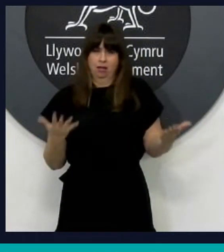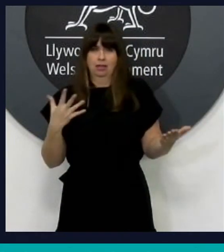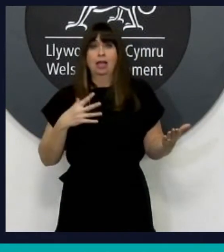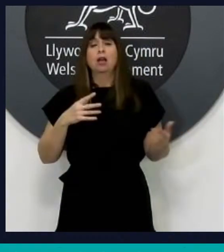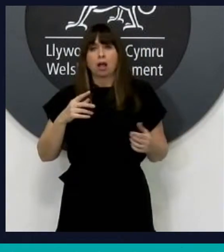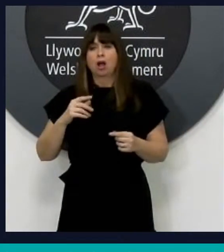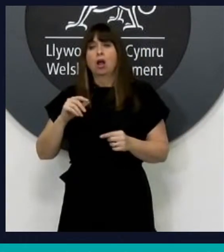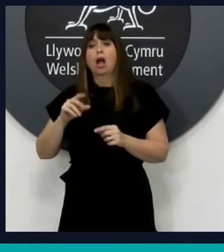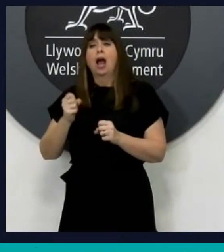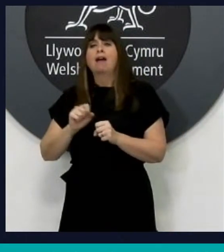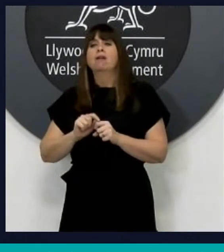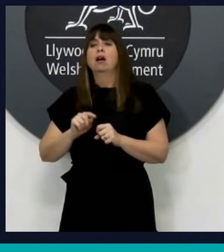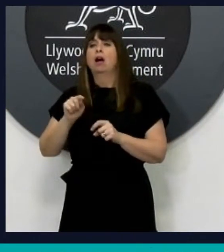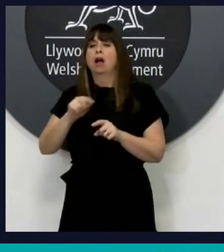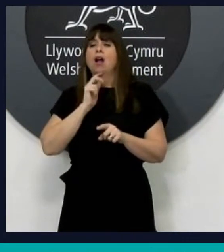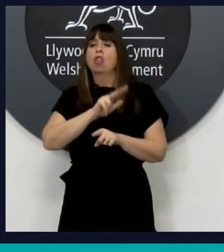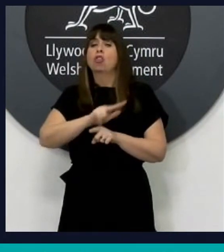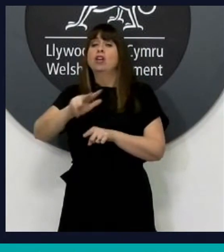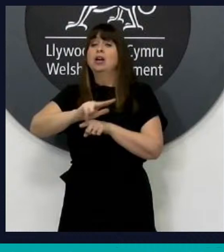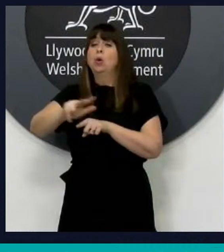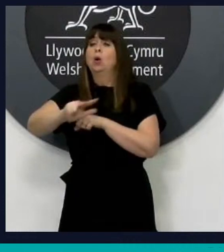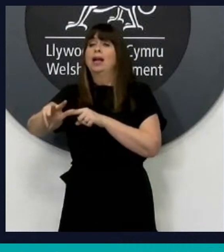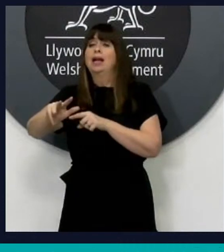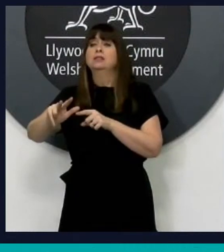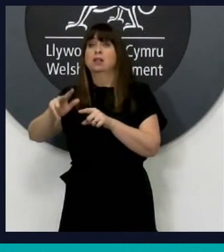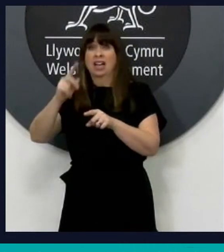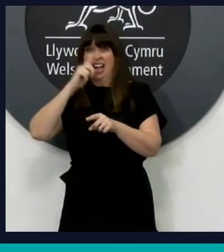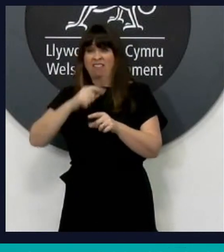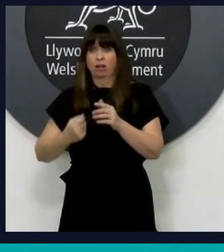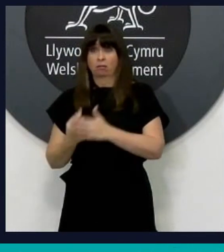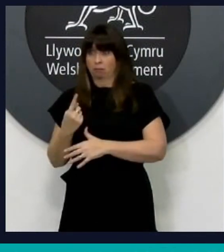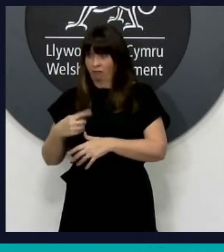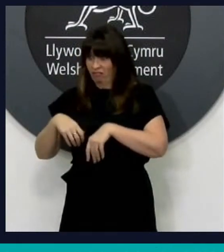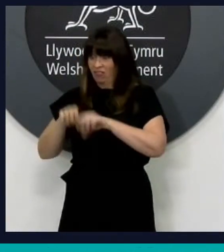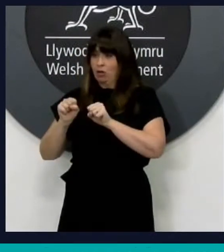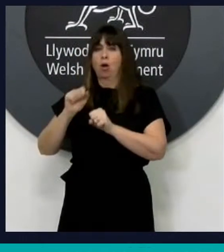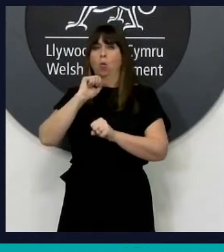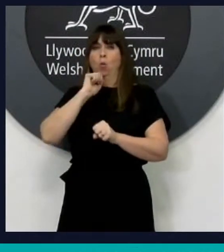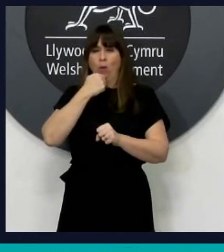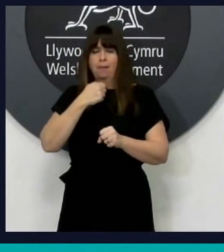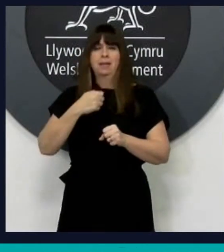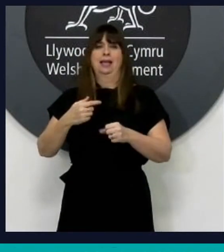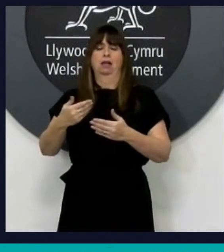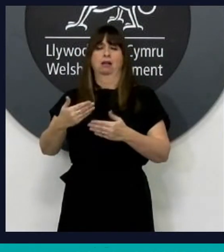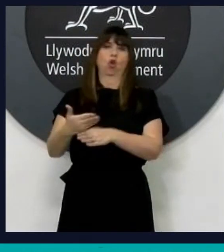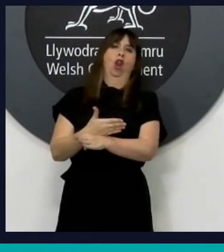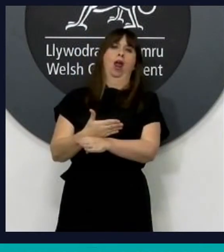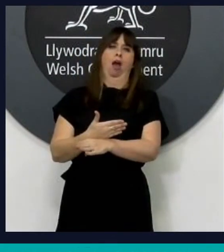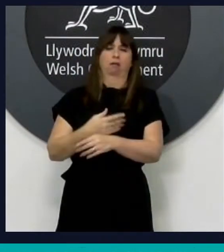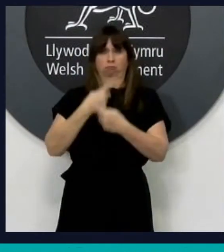review, but we will not hesitate if we need to bring those measures forward earlier than the 21-day review.